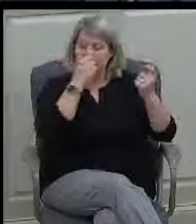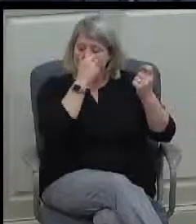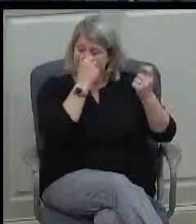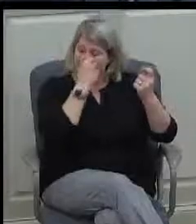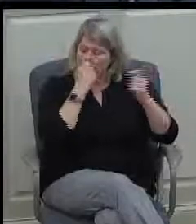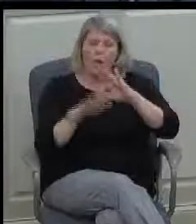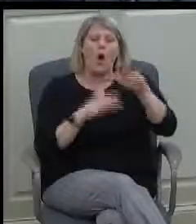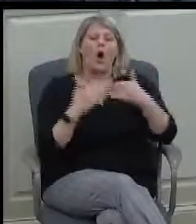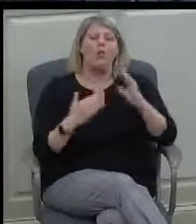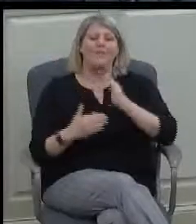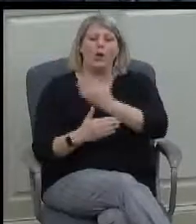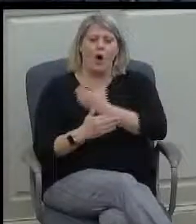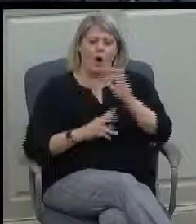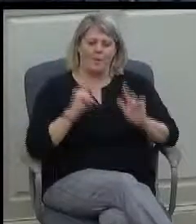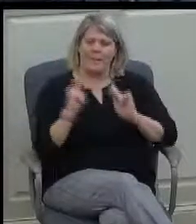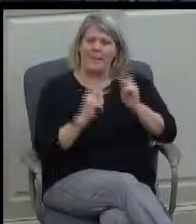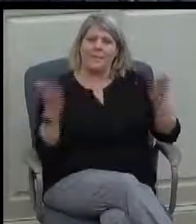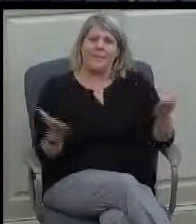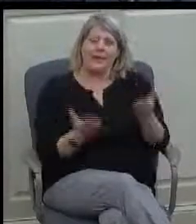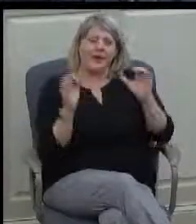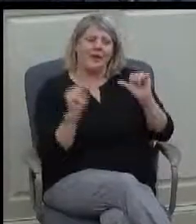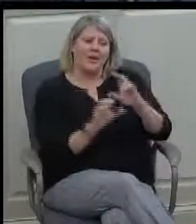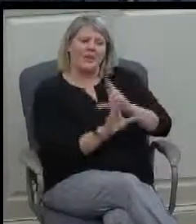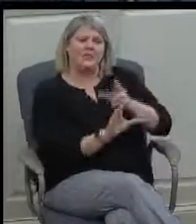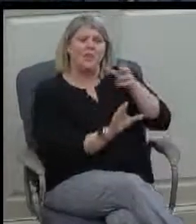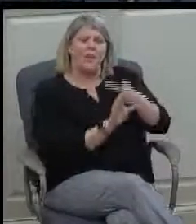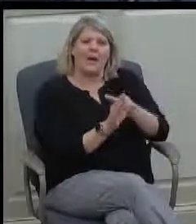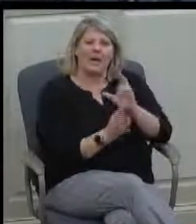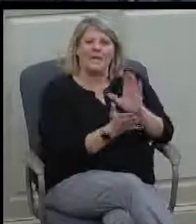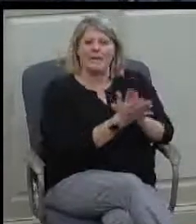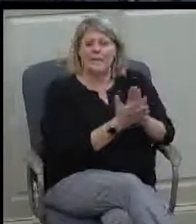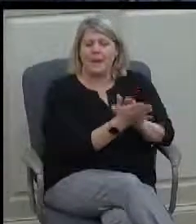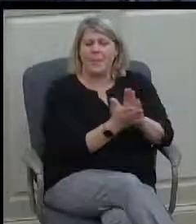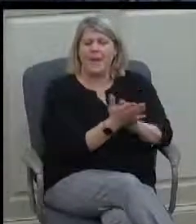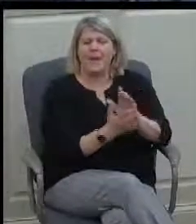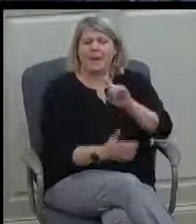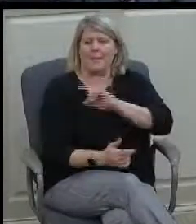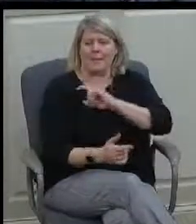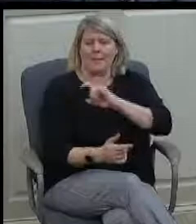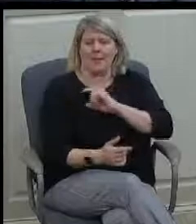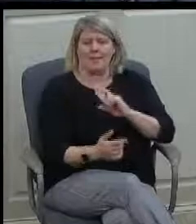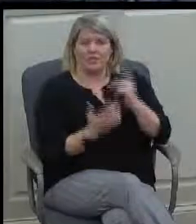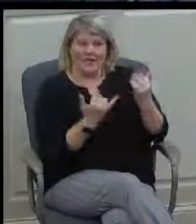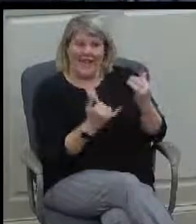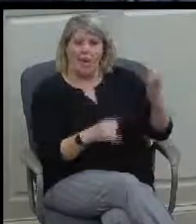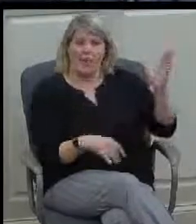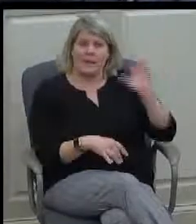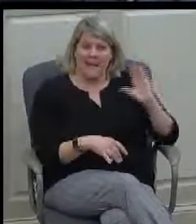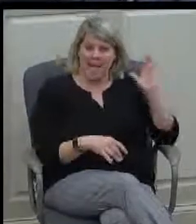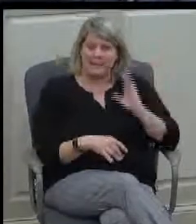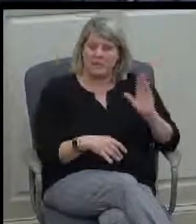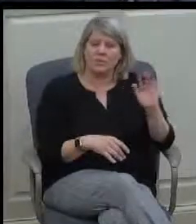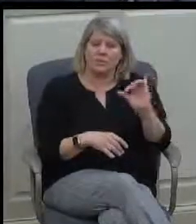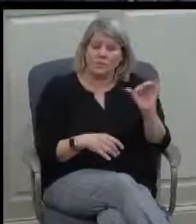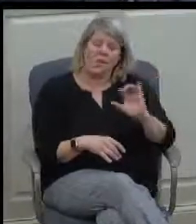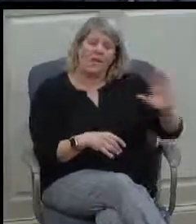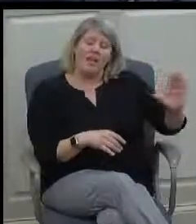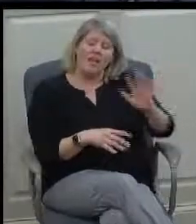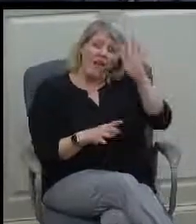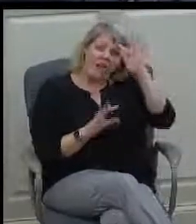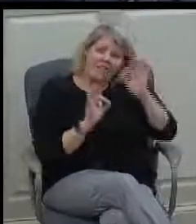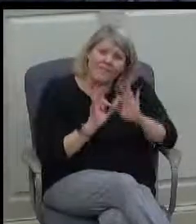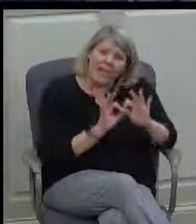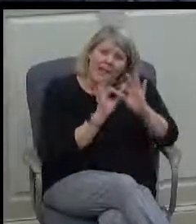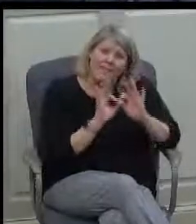of our people may join in commemorating law enforcement officers, past and present, who by their faithful and loyal devotion